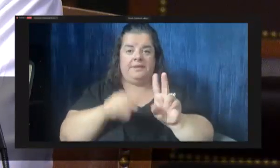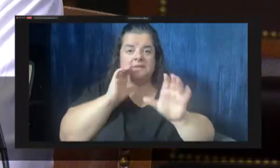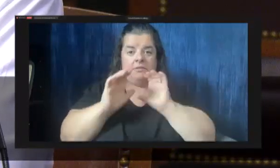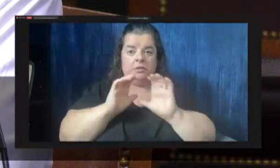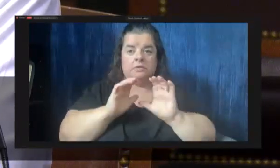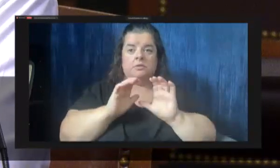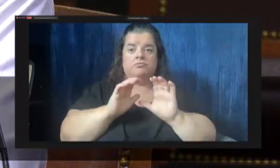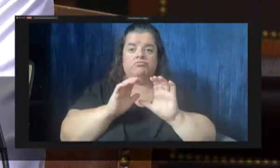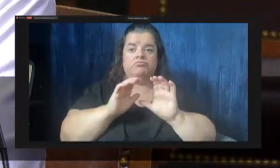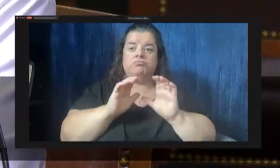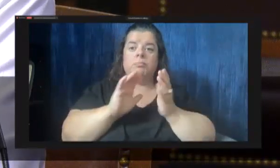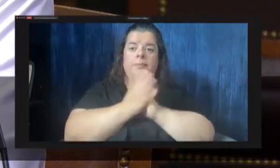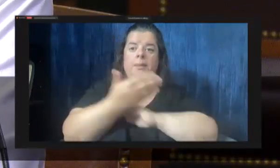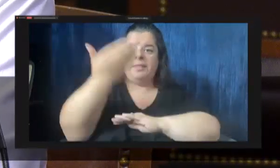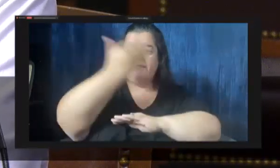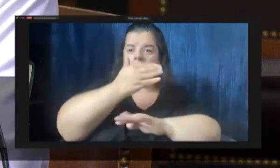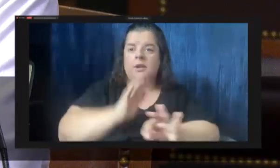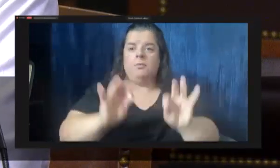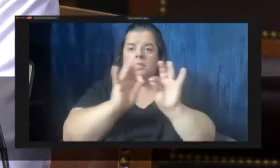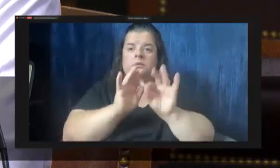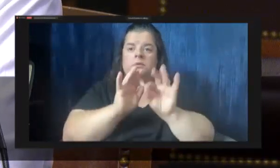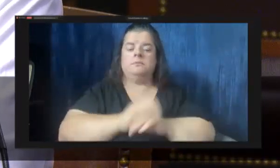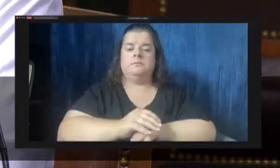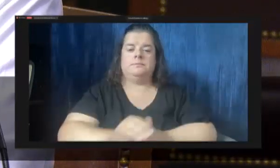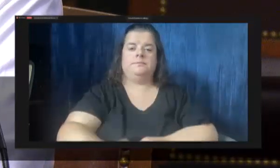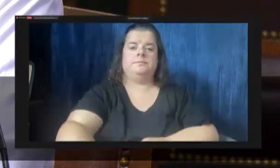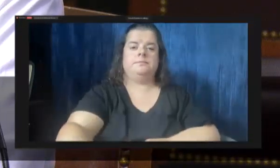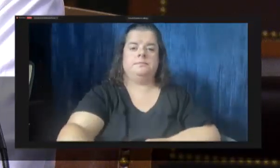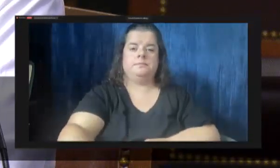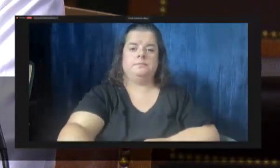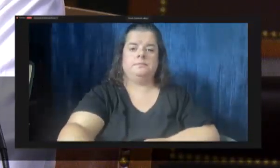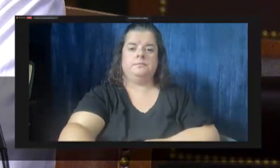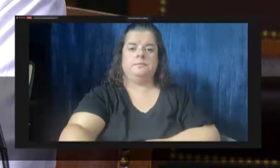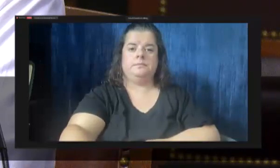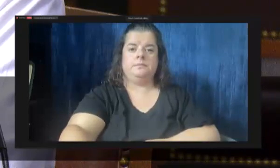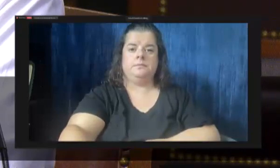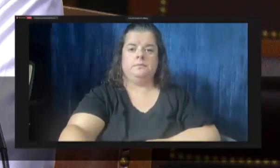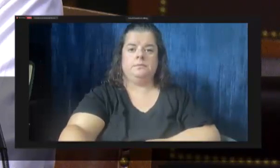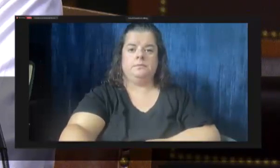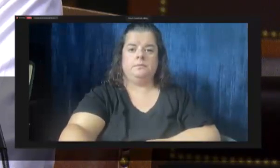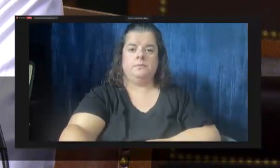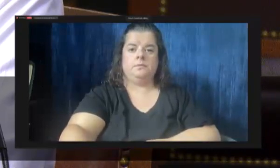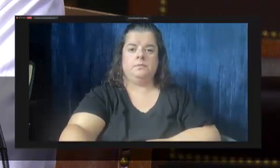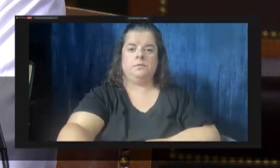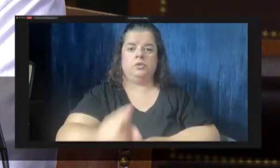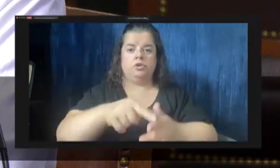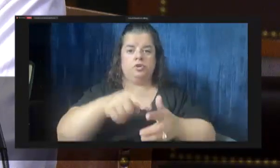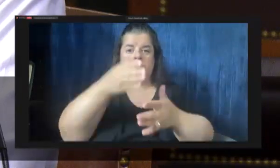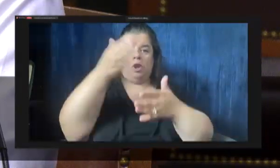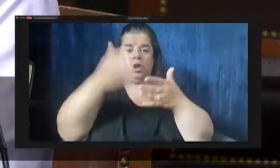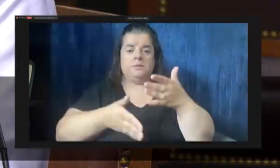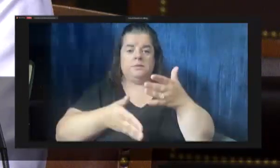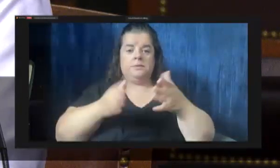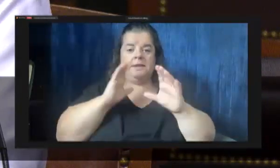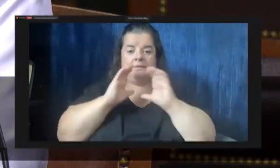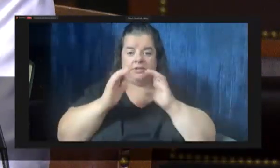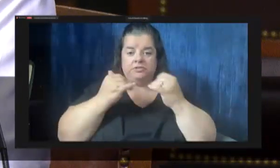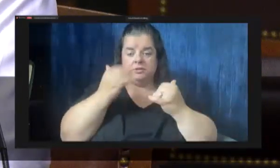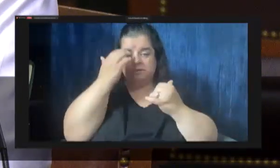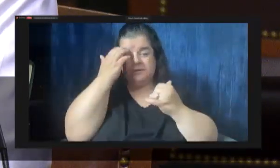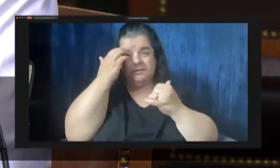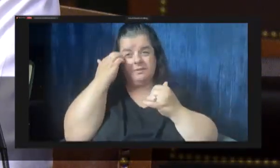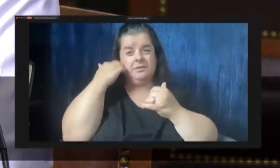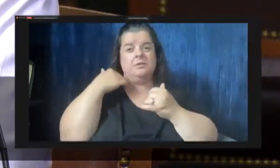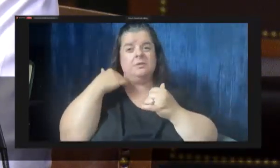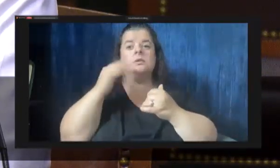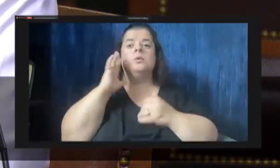So perhaps in closing out the conversation, if we are going to vote, it would be to challenge